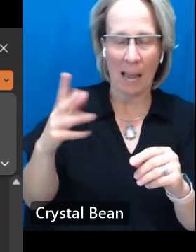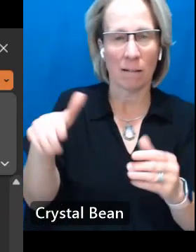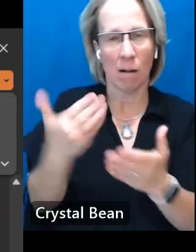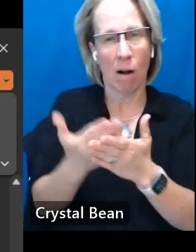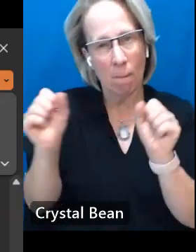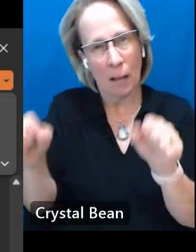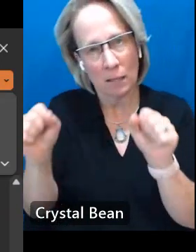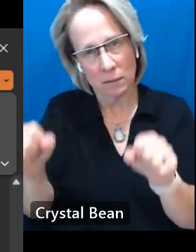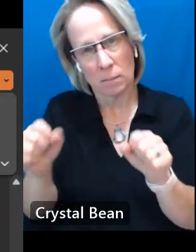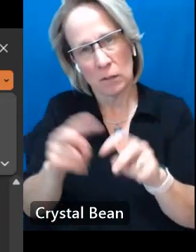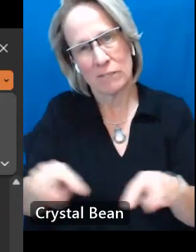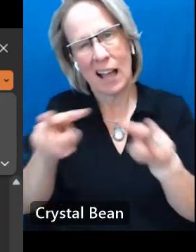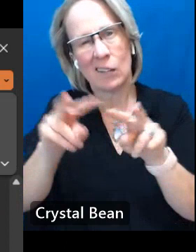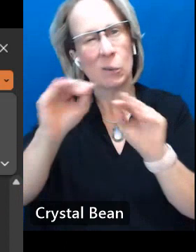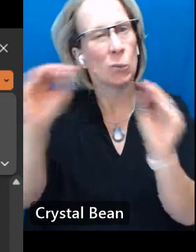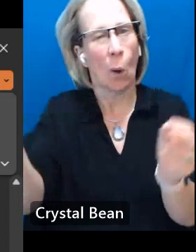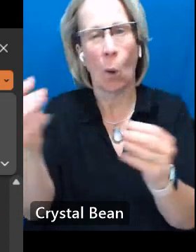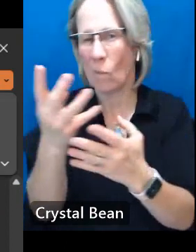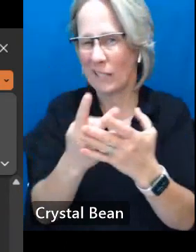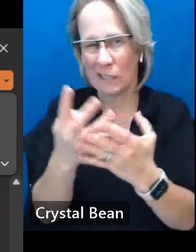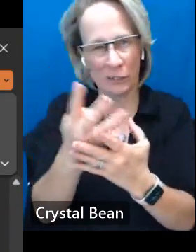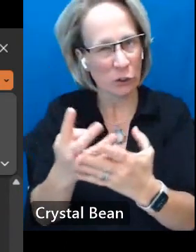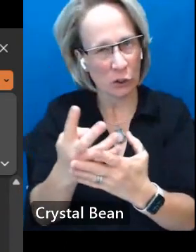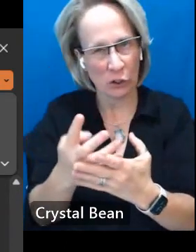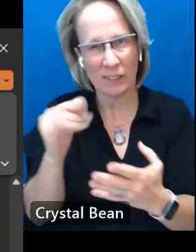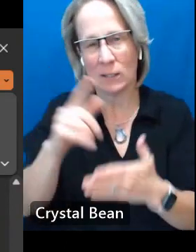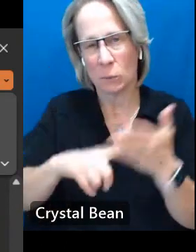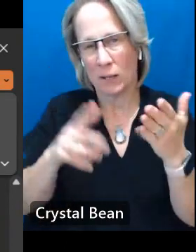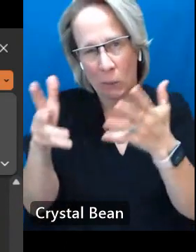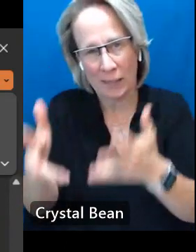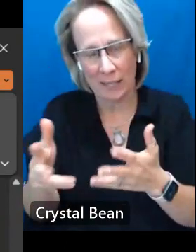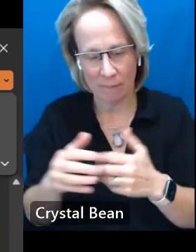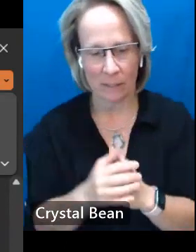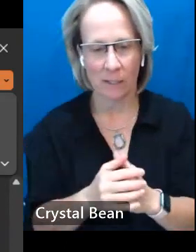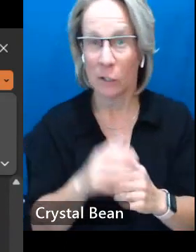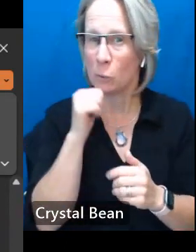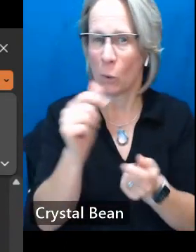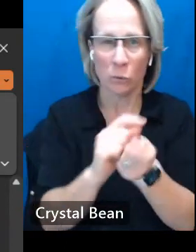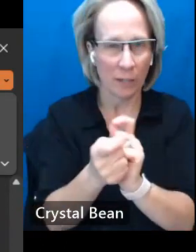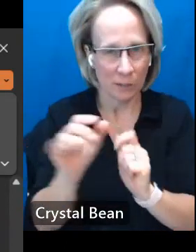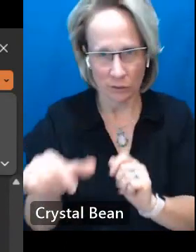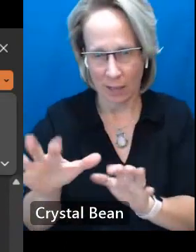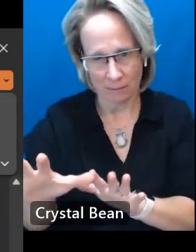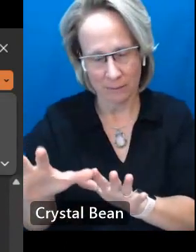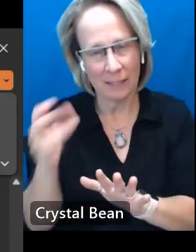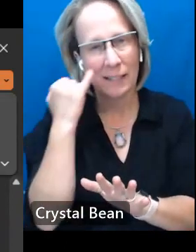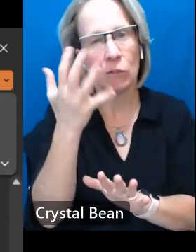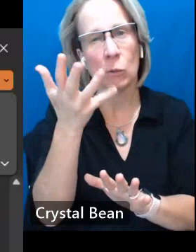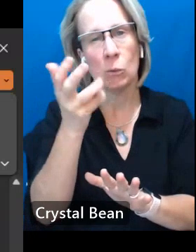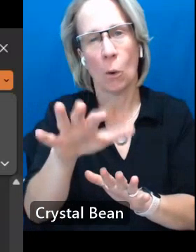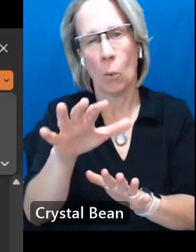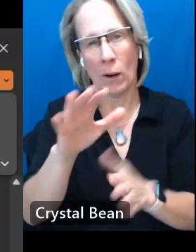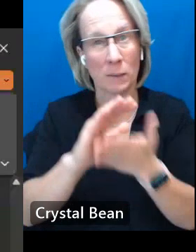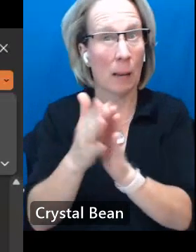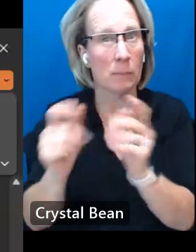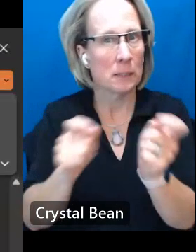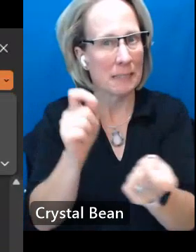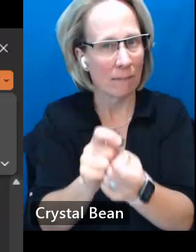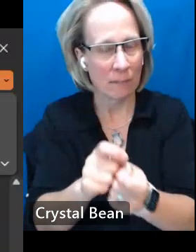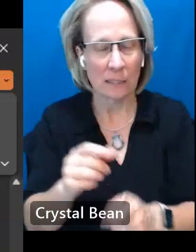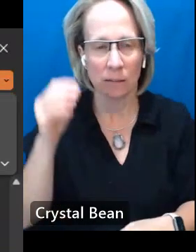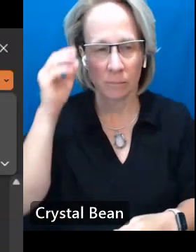or specification. So that's what you're going to leave in there. So that's what you're not going to change if you don't want to be specific.